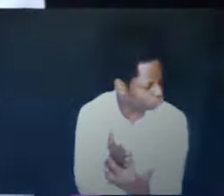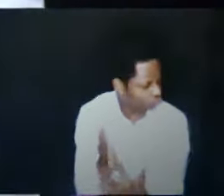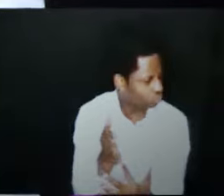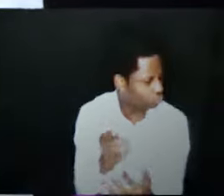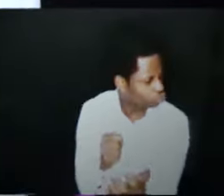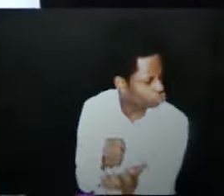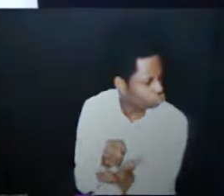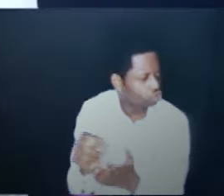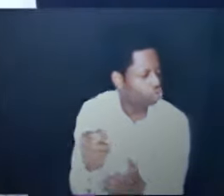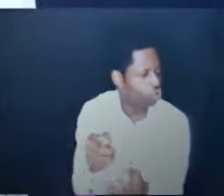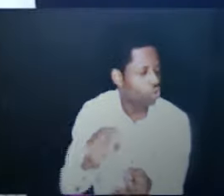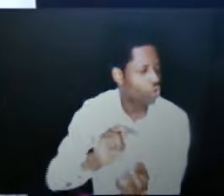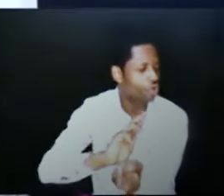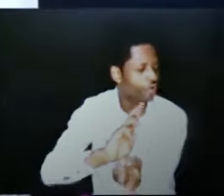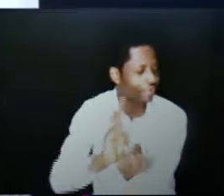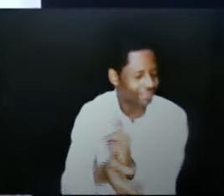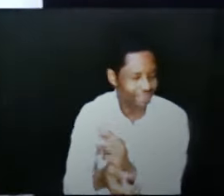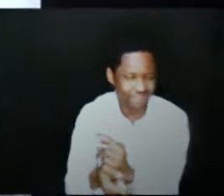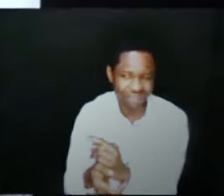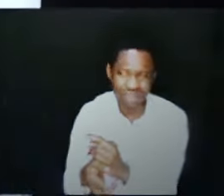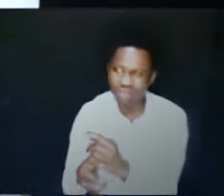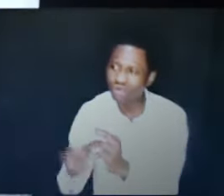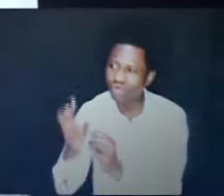See, when